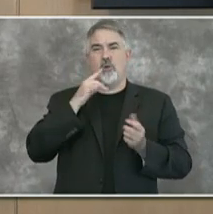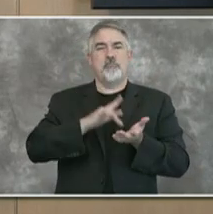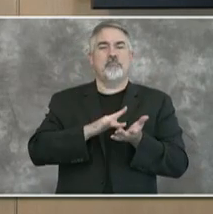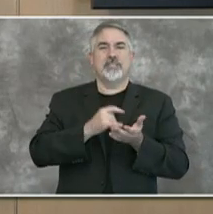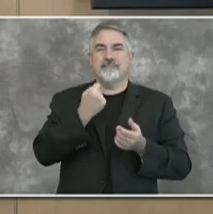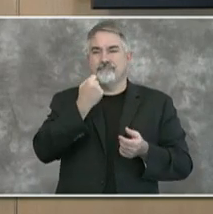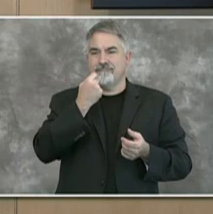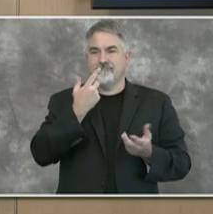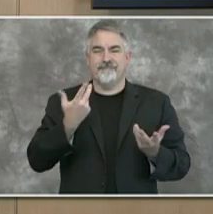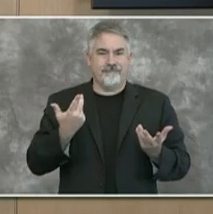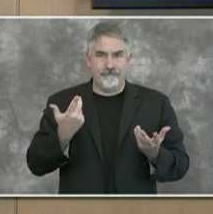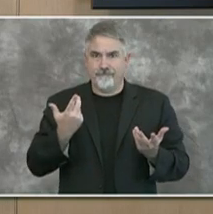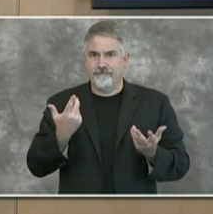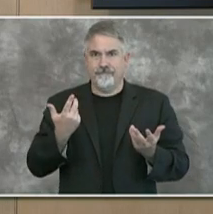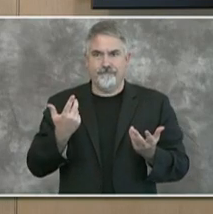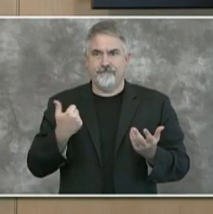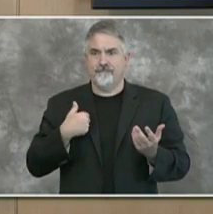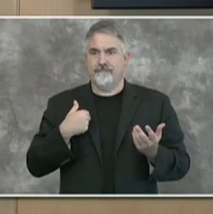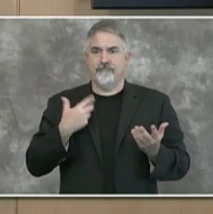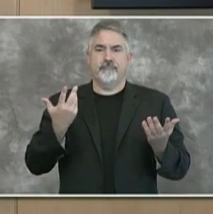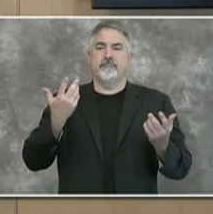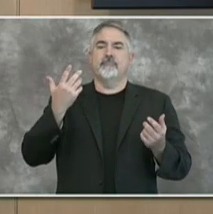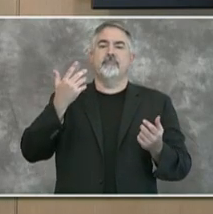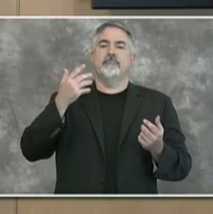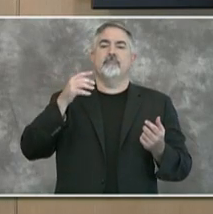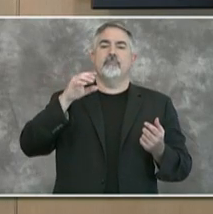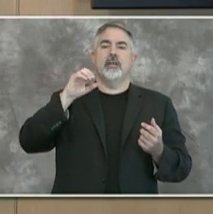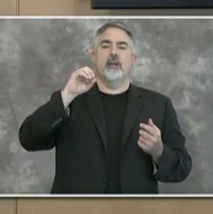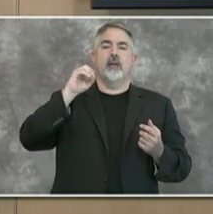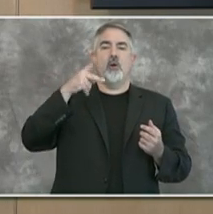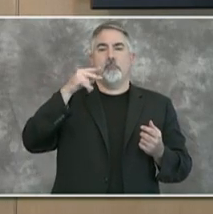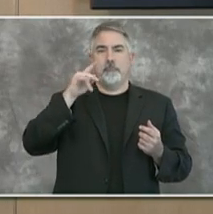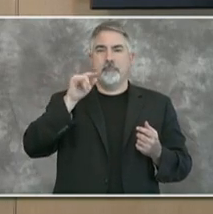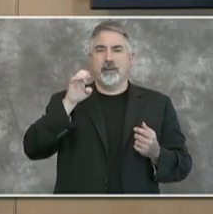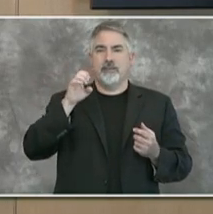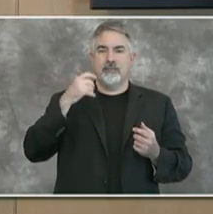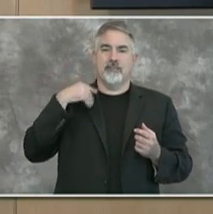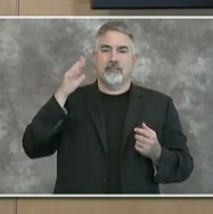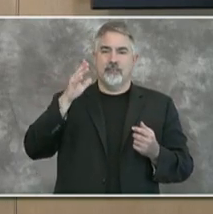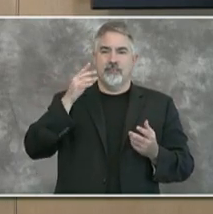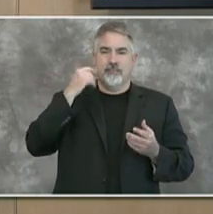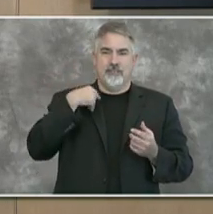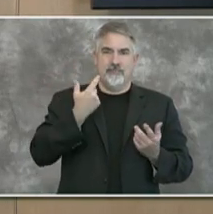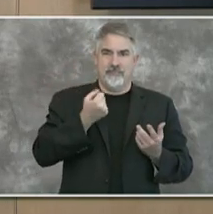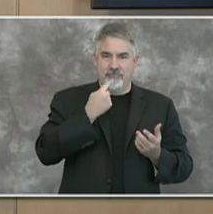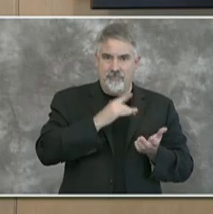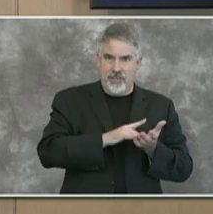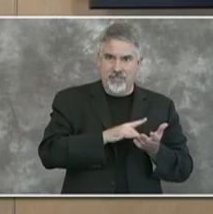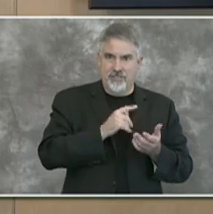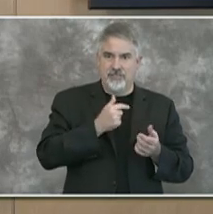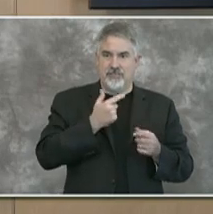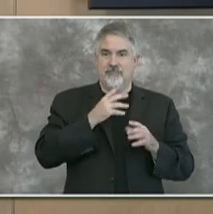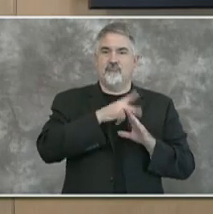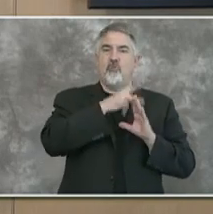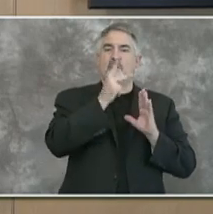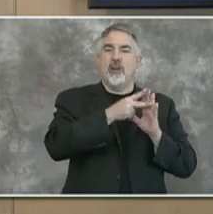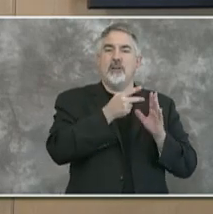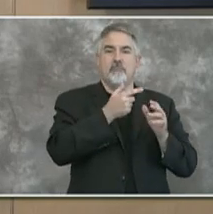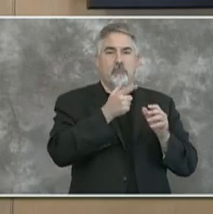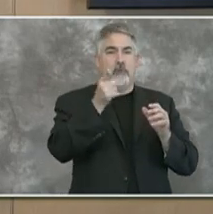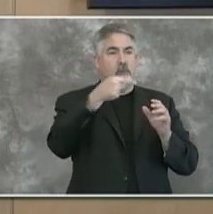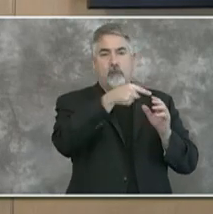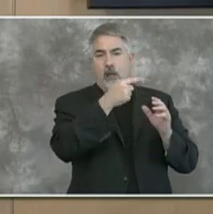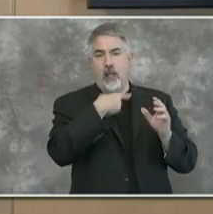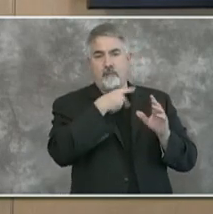substance use, and opioid use in particular. Our opioid treatment programs are still open and